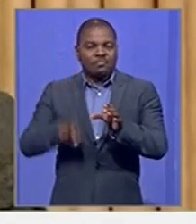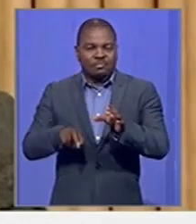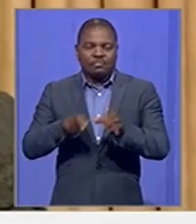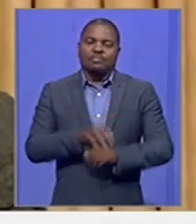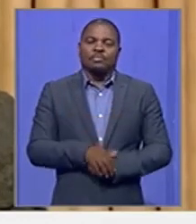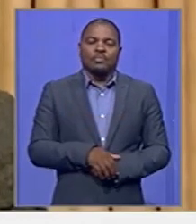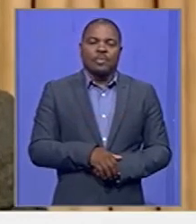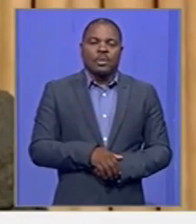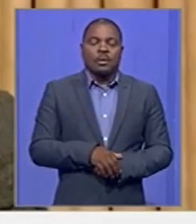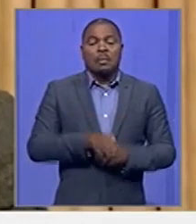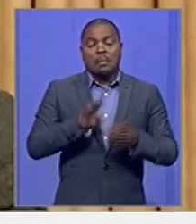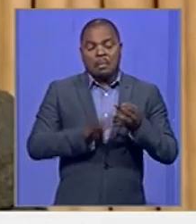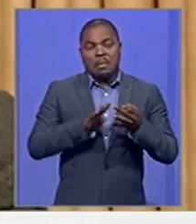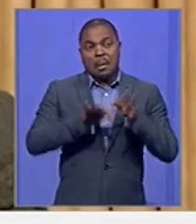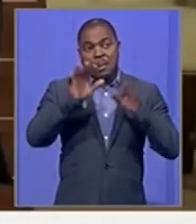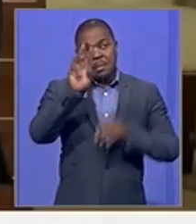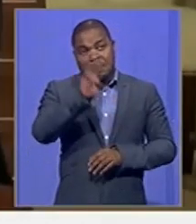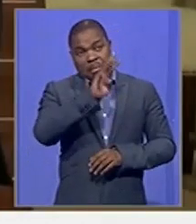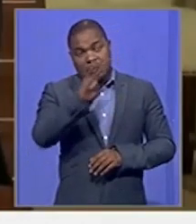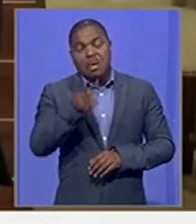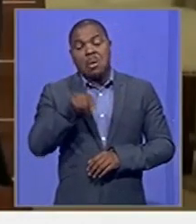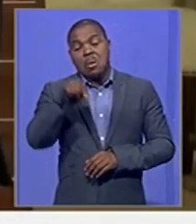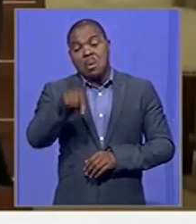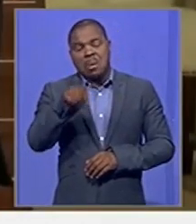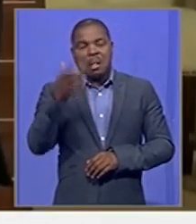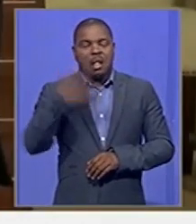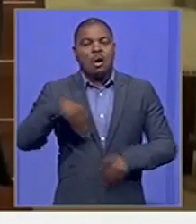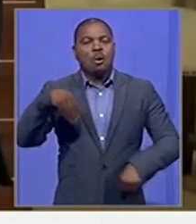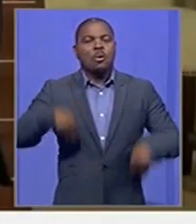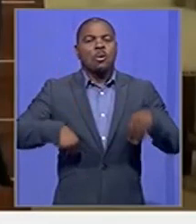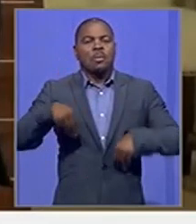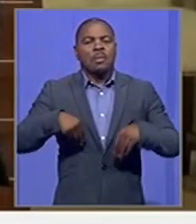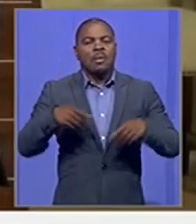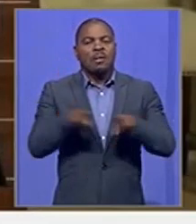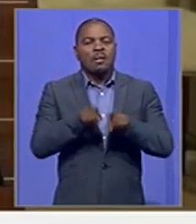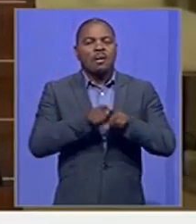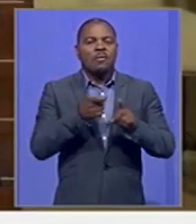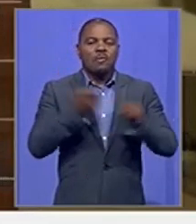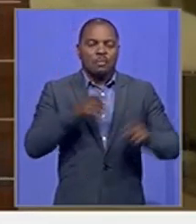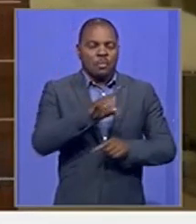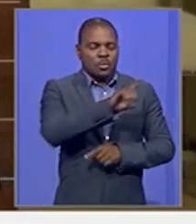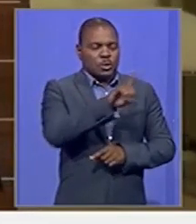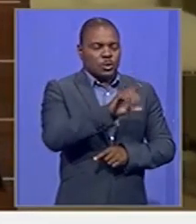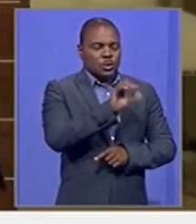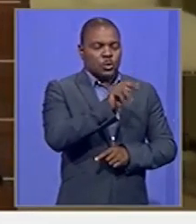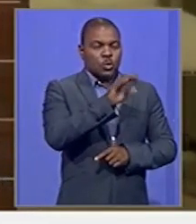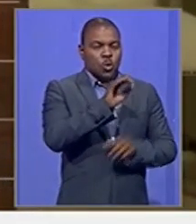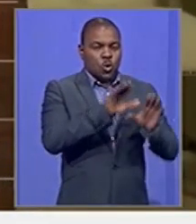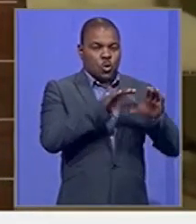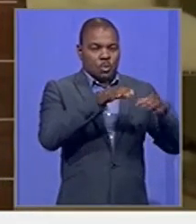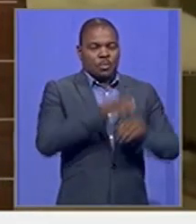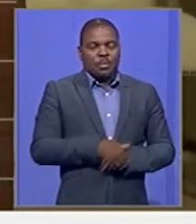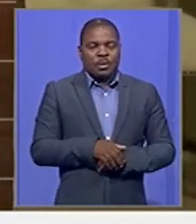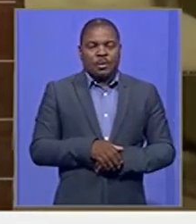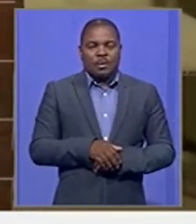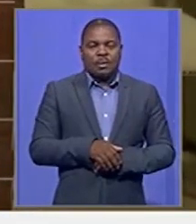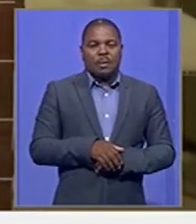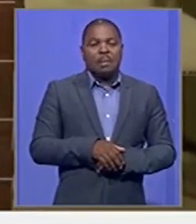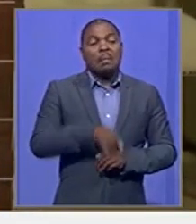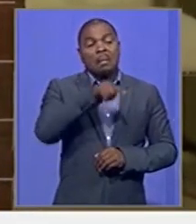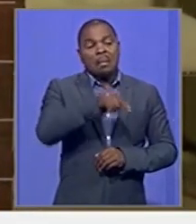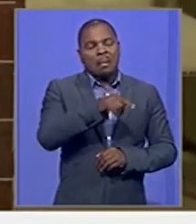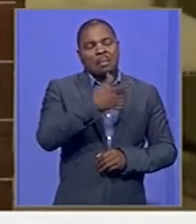motlakase le go gopotsa baagi ka bonwenwe jo bo begilweng ke khomišene ya ga Zondo. E leng paka e mopresidente Cyril Ramaphosa a